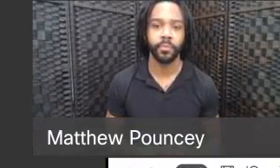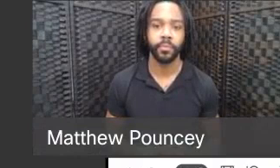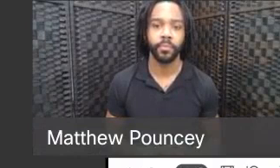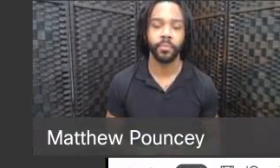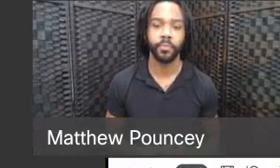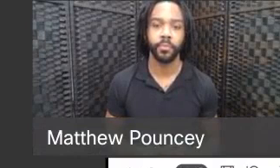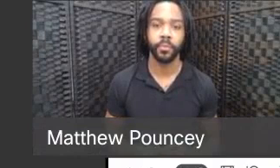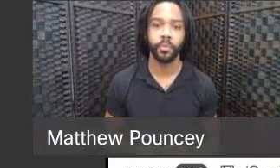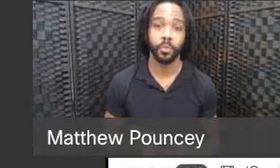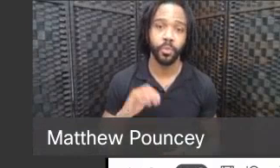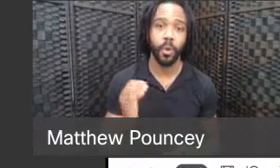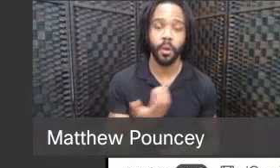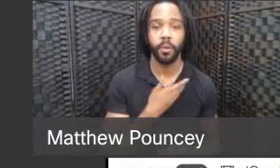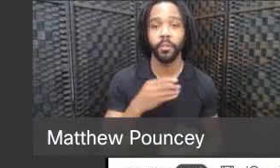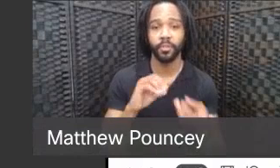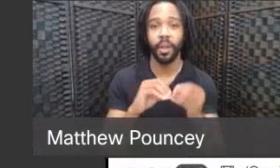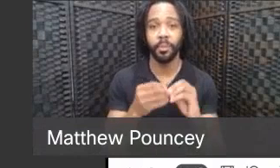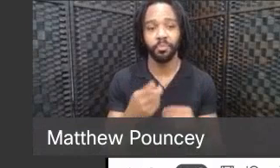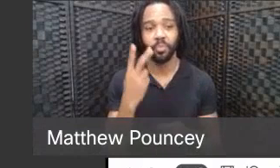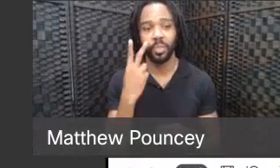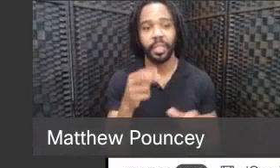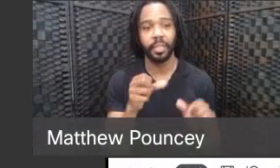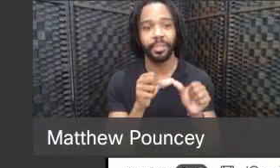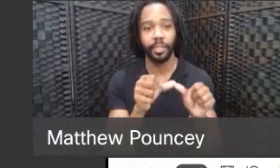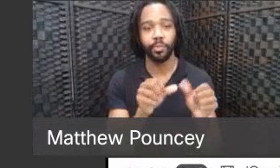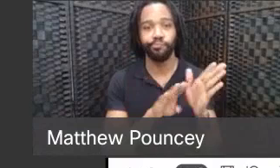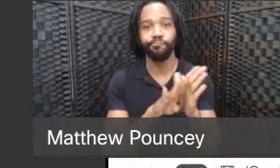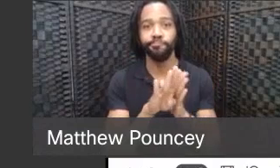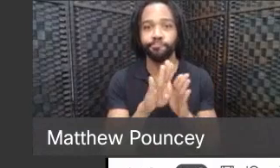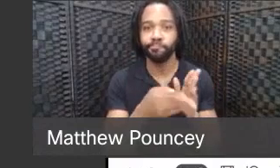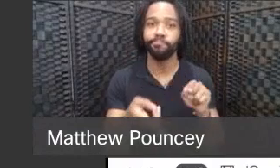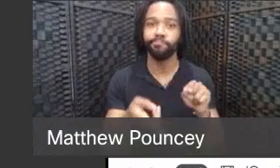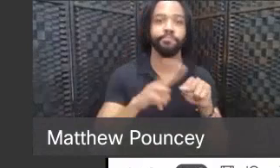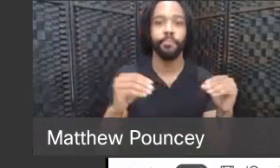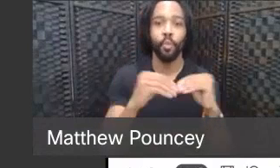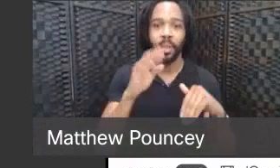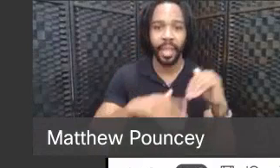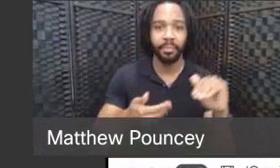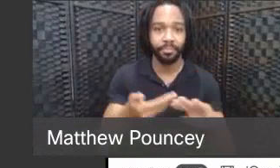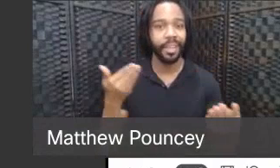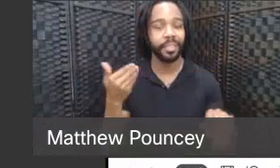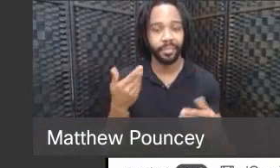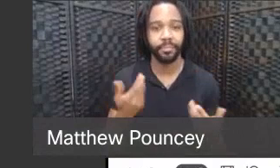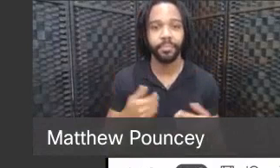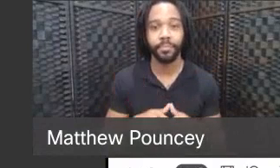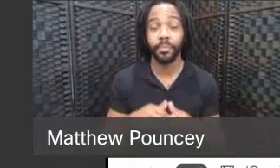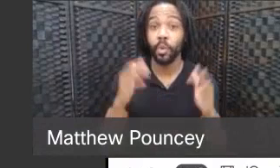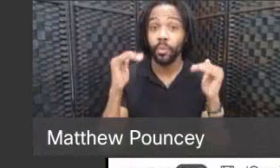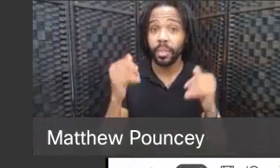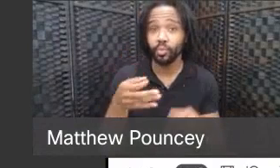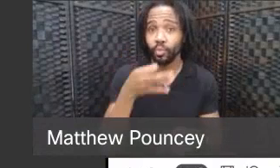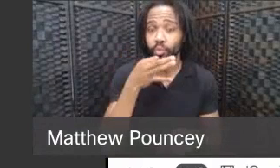So our numbers do continue to be certainly higher than they have been in the past, hopefully coming down some